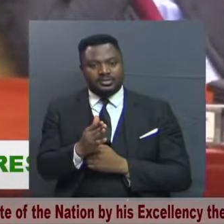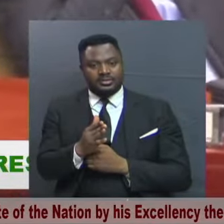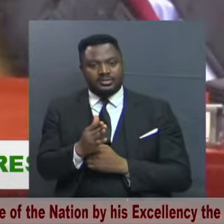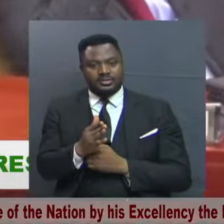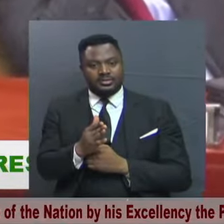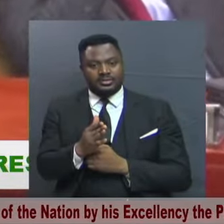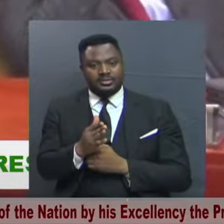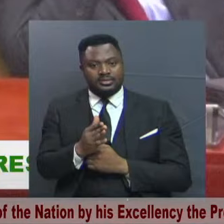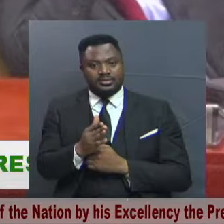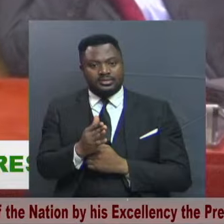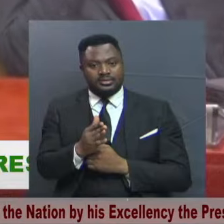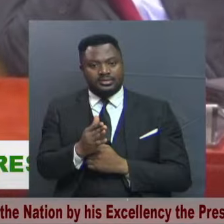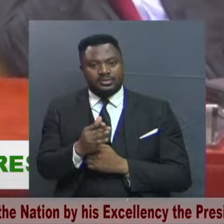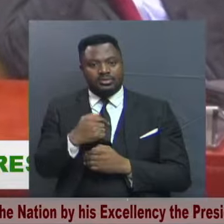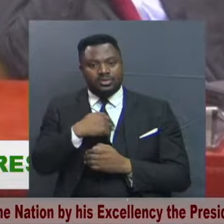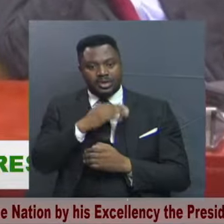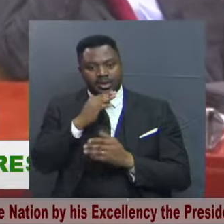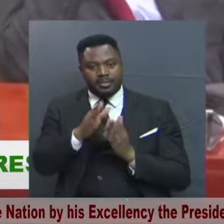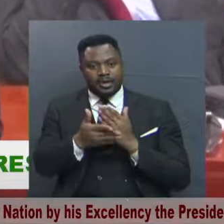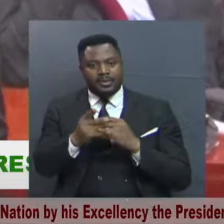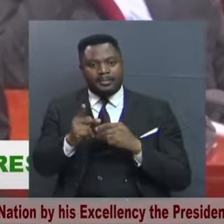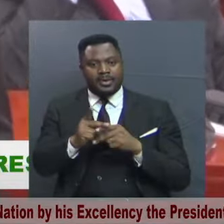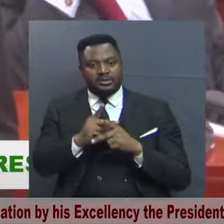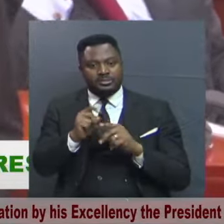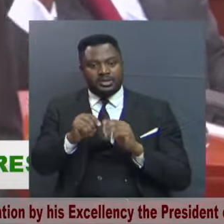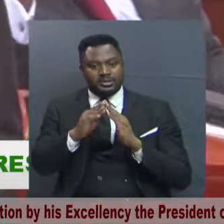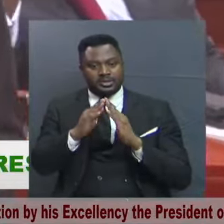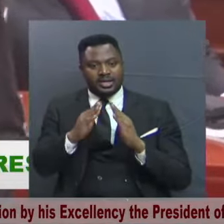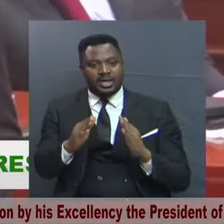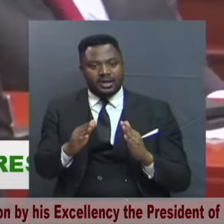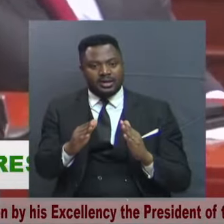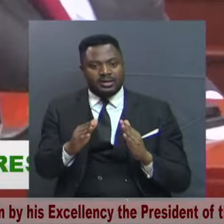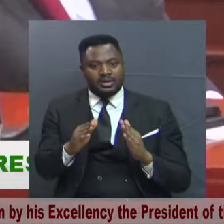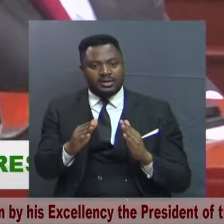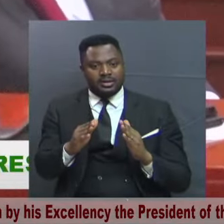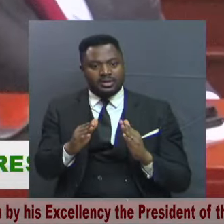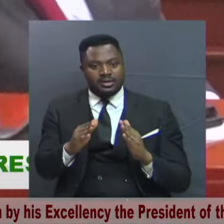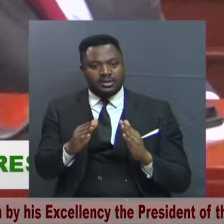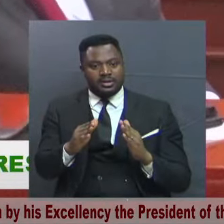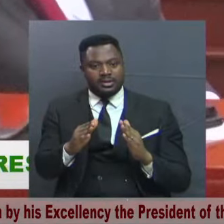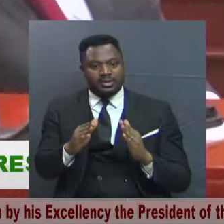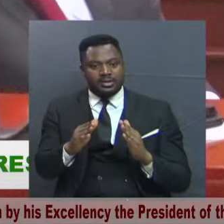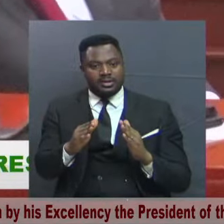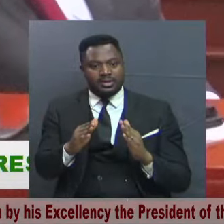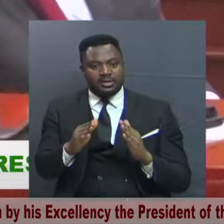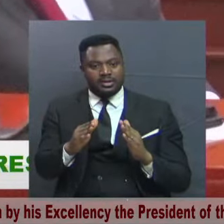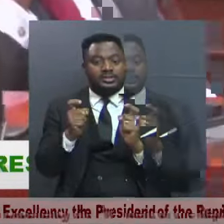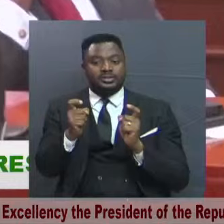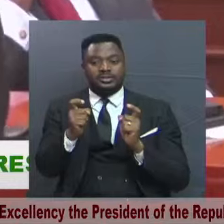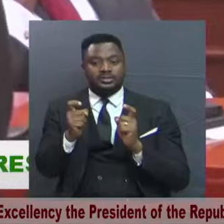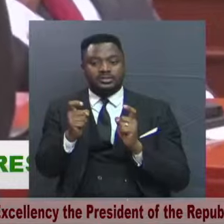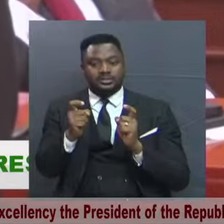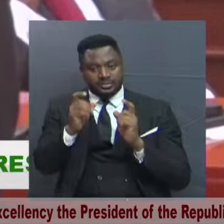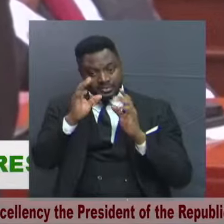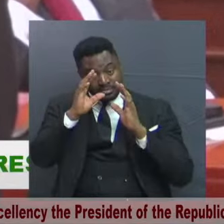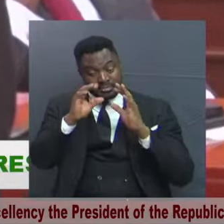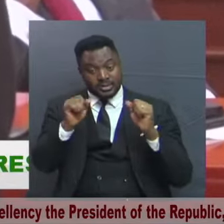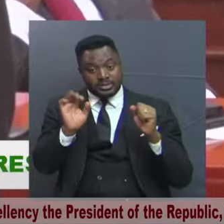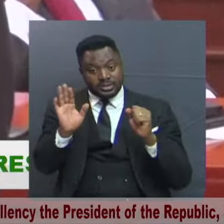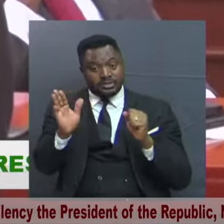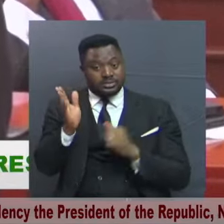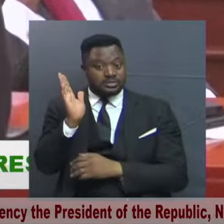we are by the practice of this house ready to debate Mr